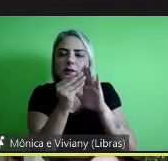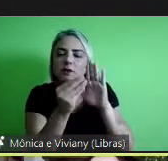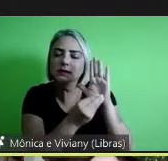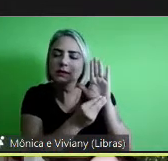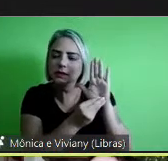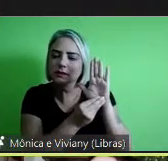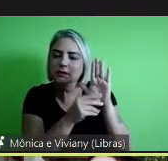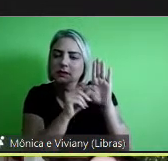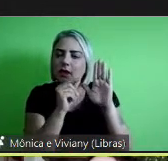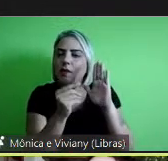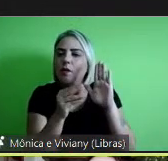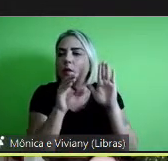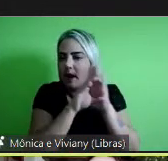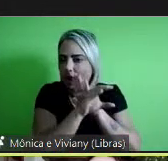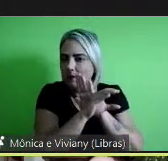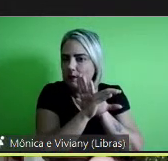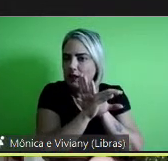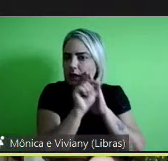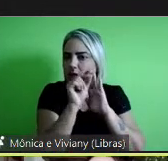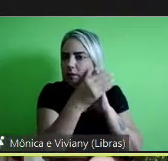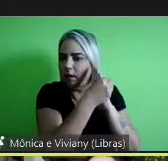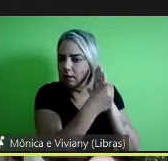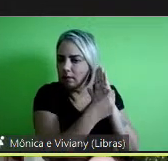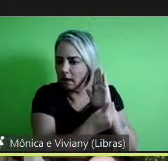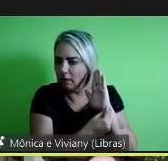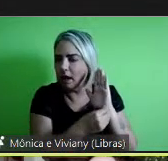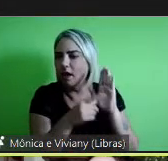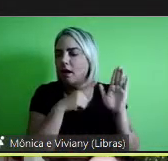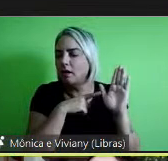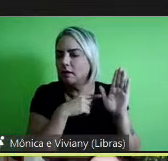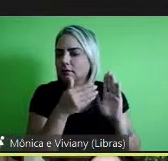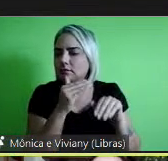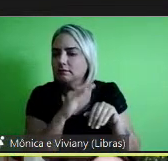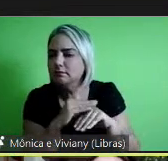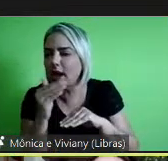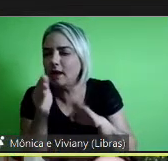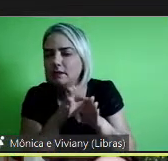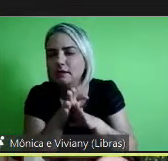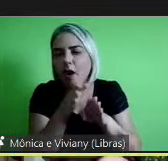and include in its content a chapter that